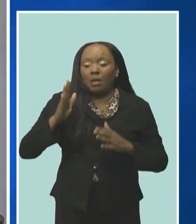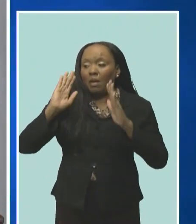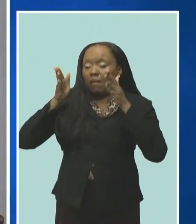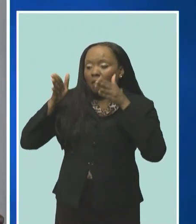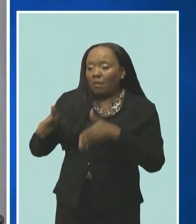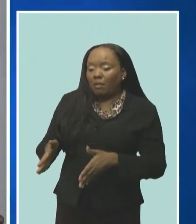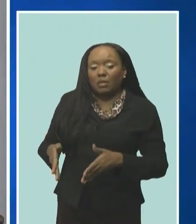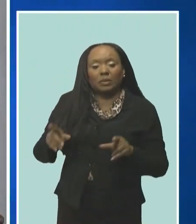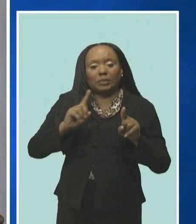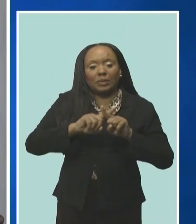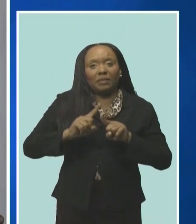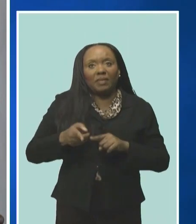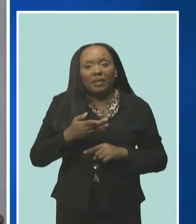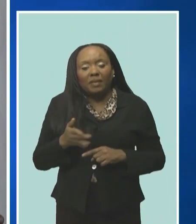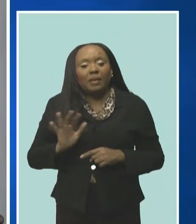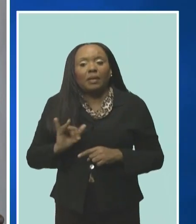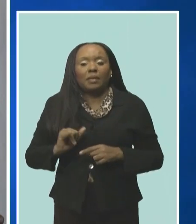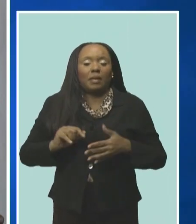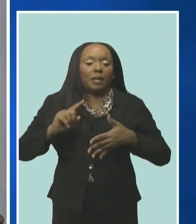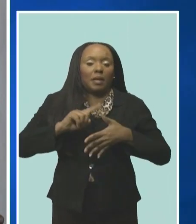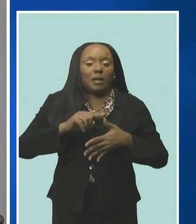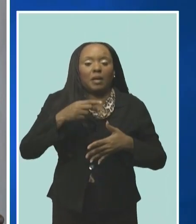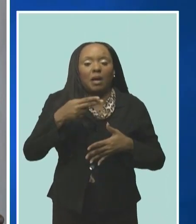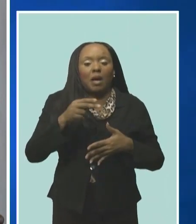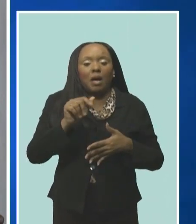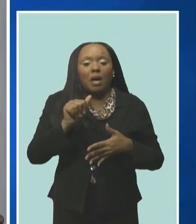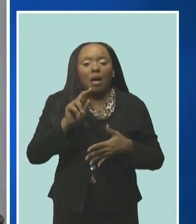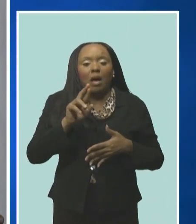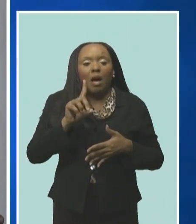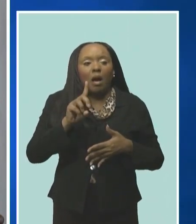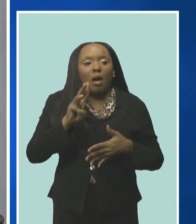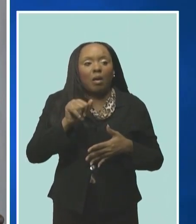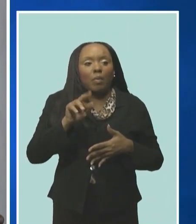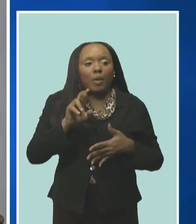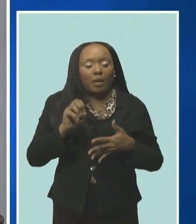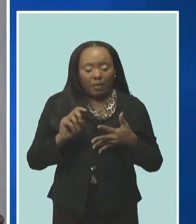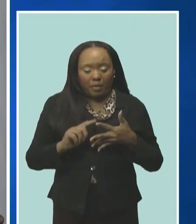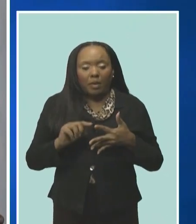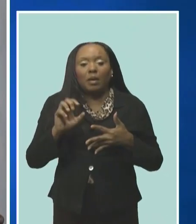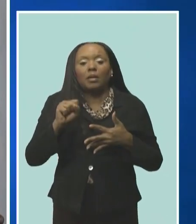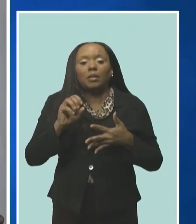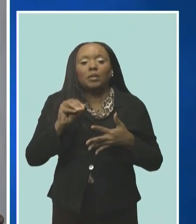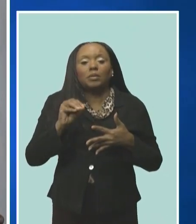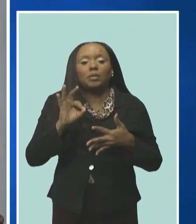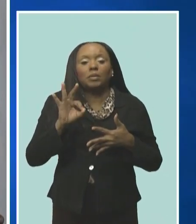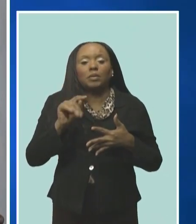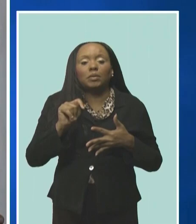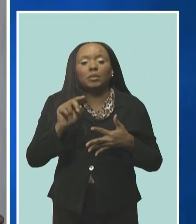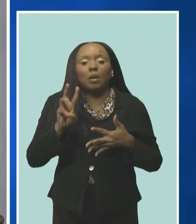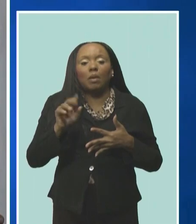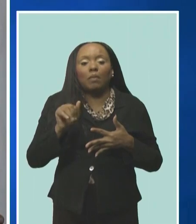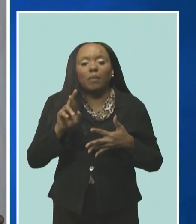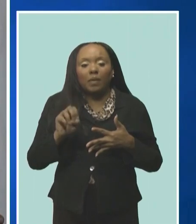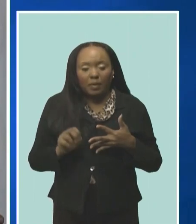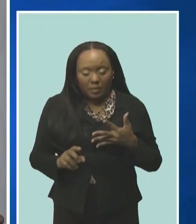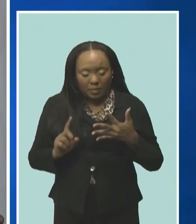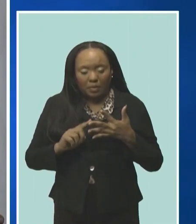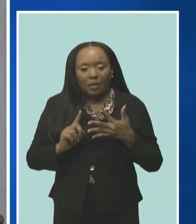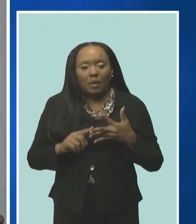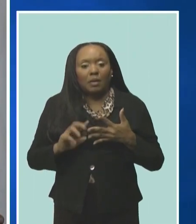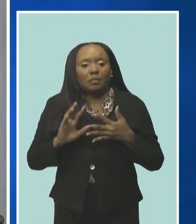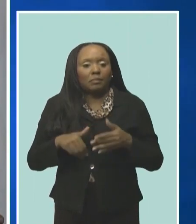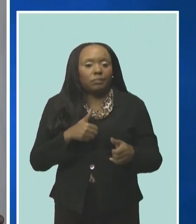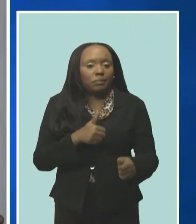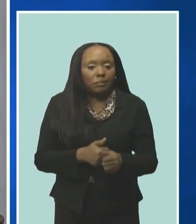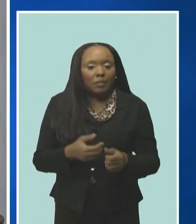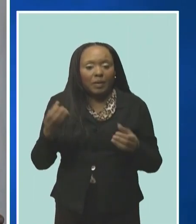of hardware and software, interventions on procedural reforms, and alignment of information